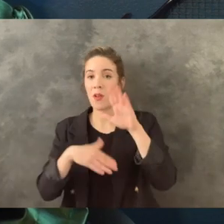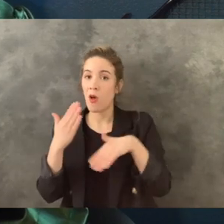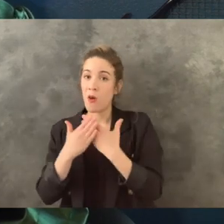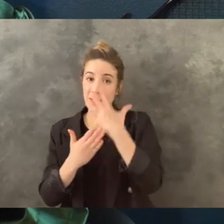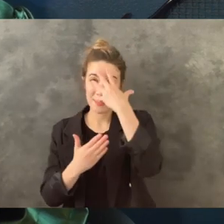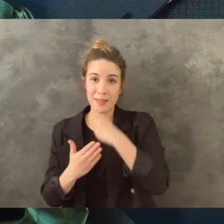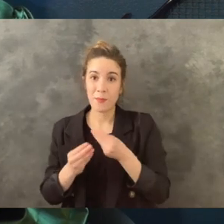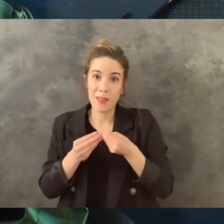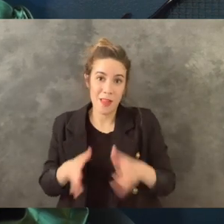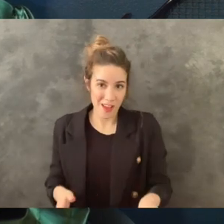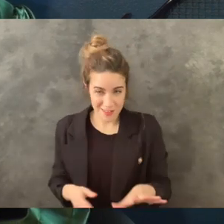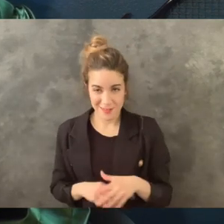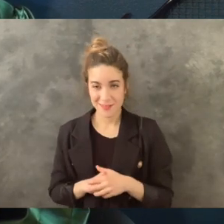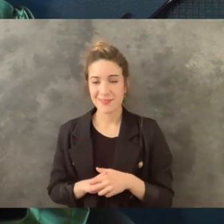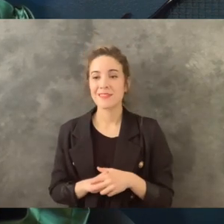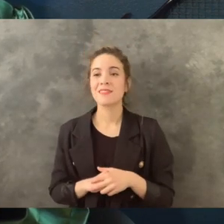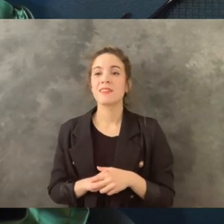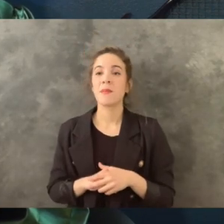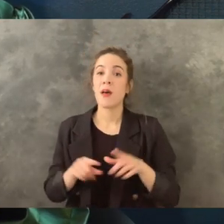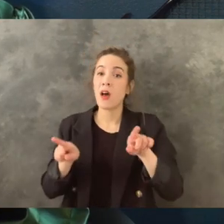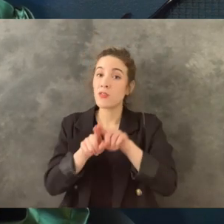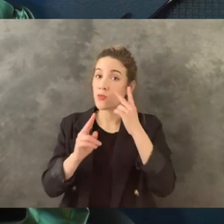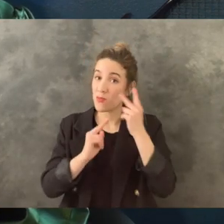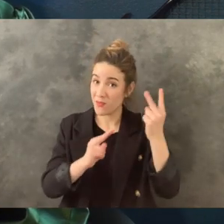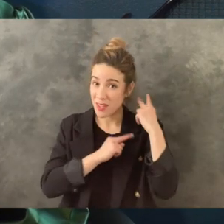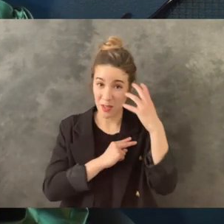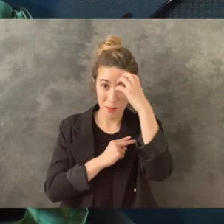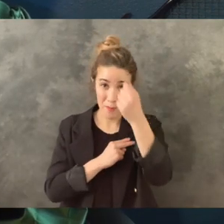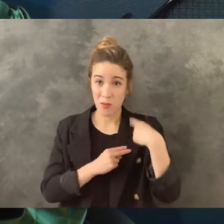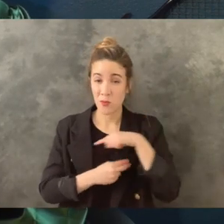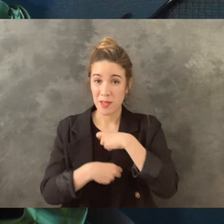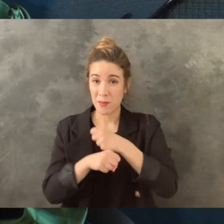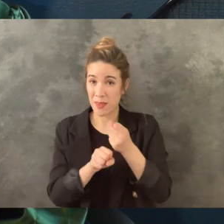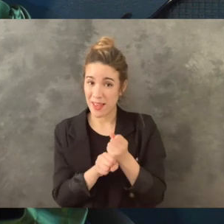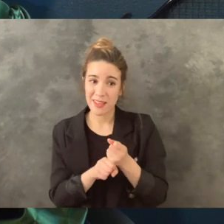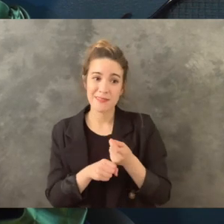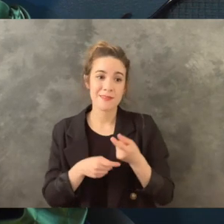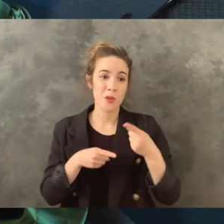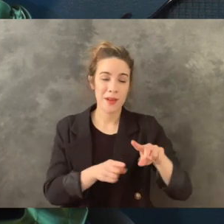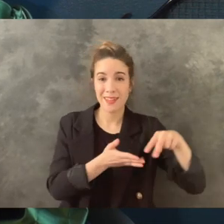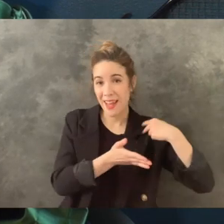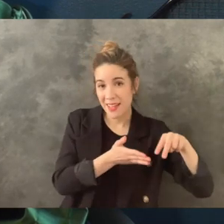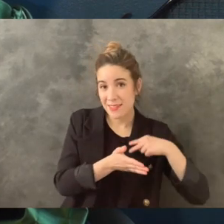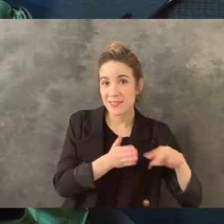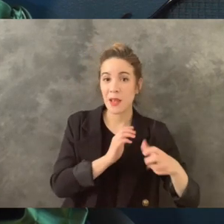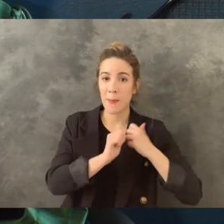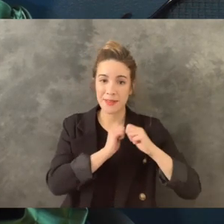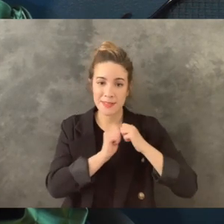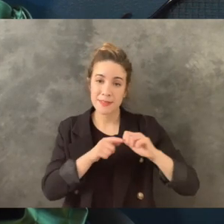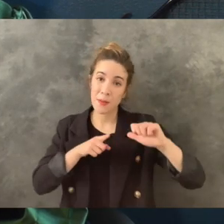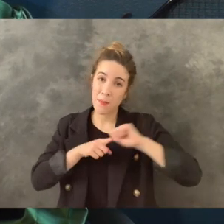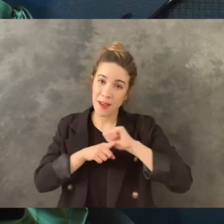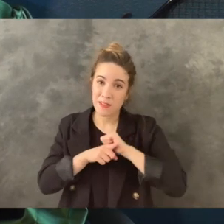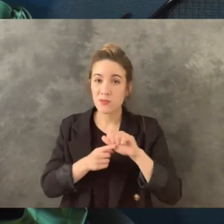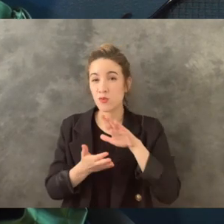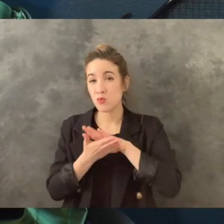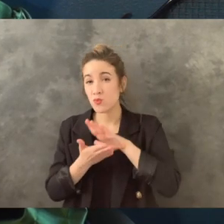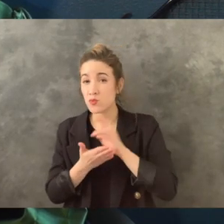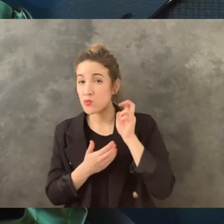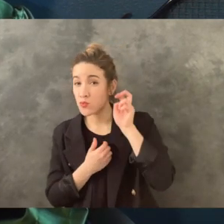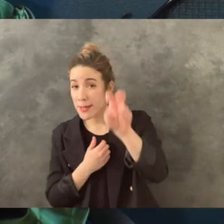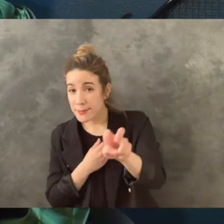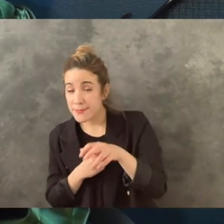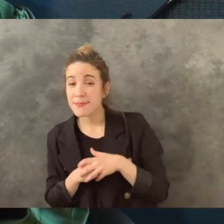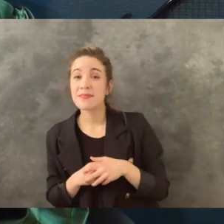lost over the last 4 years, but also to reflect on the memories we've made at dances, meets, practices, and school